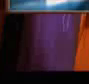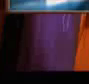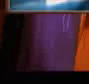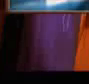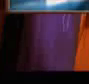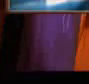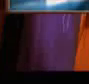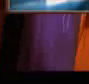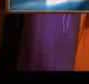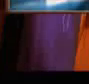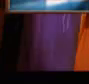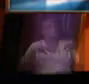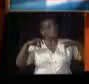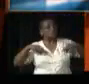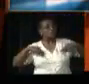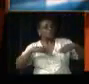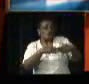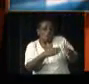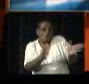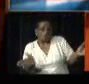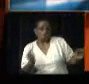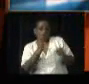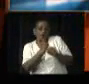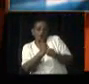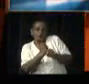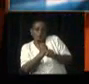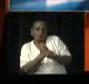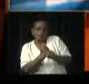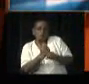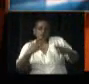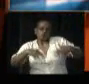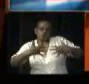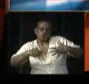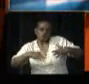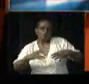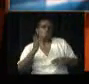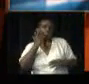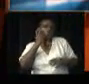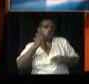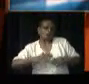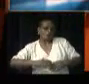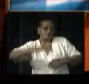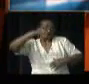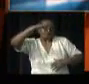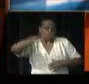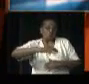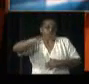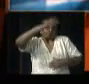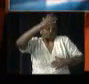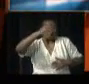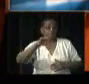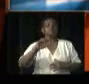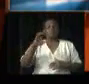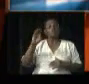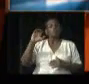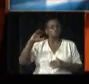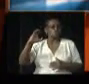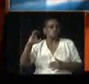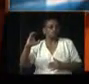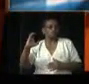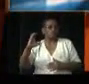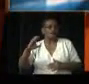The Ministry of Public Works is working on the structurally addressing of the flooding. Vijay Chotkan,